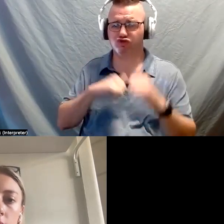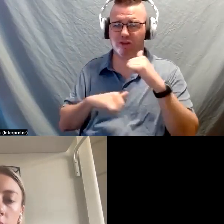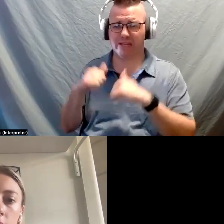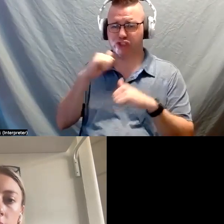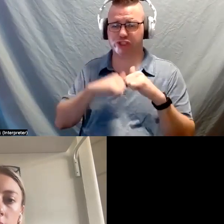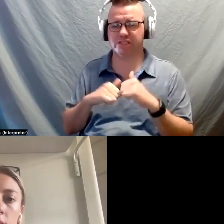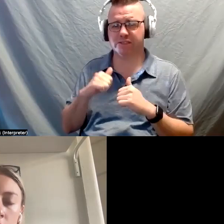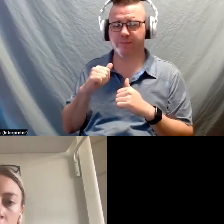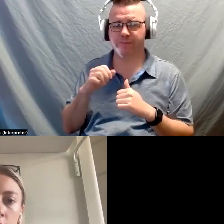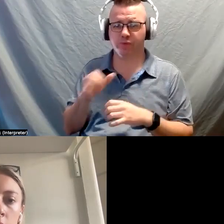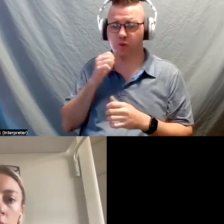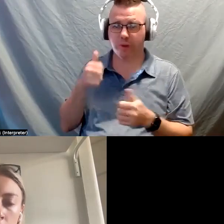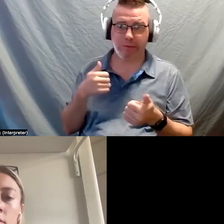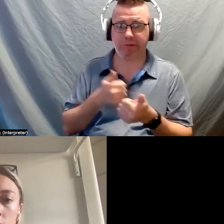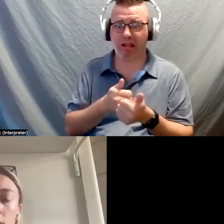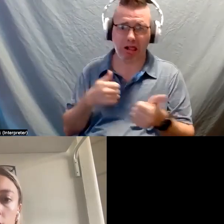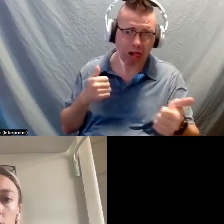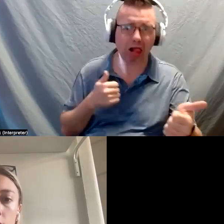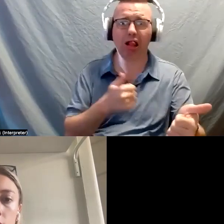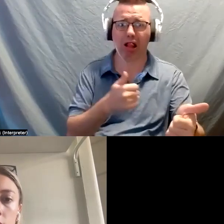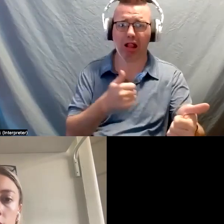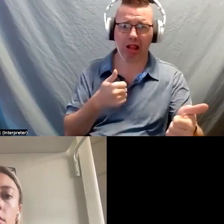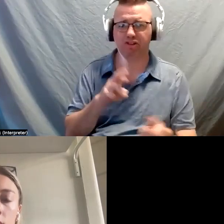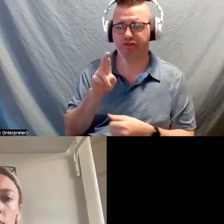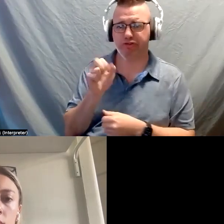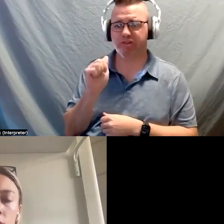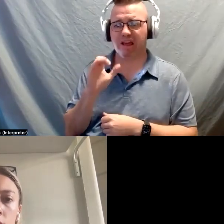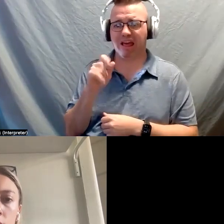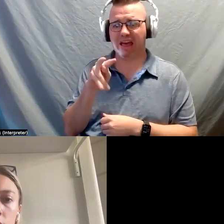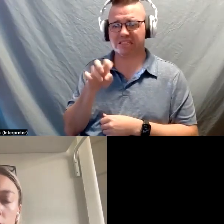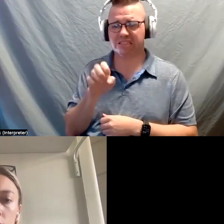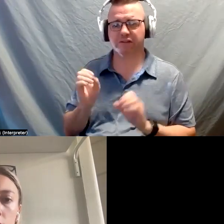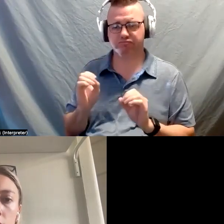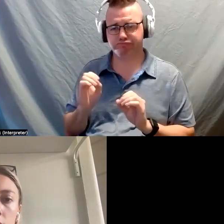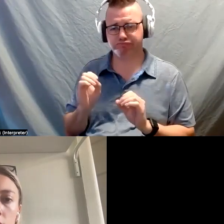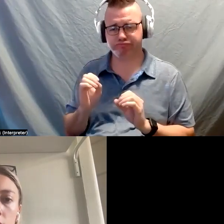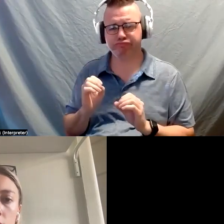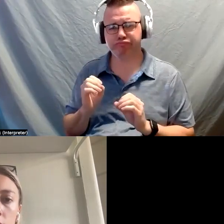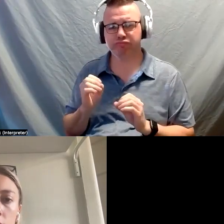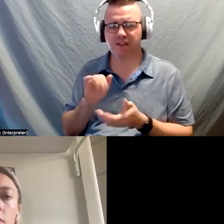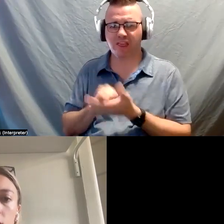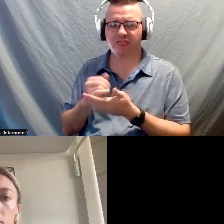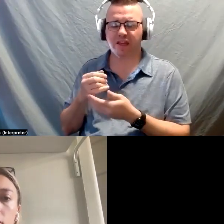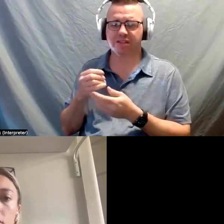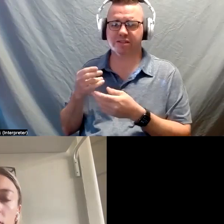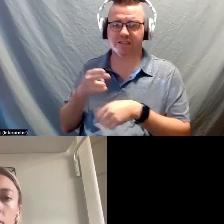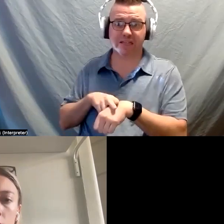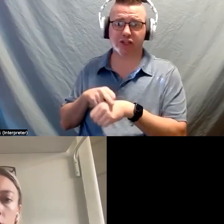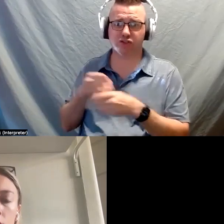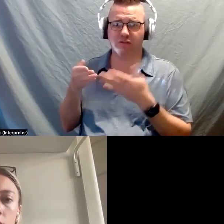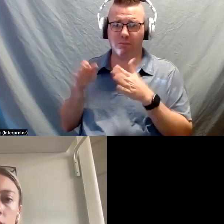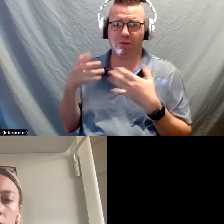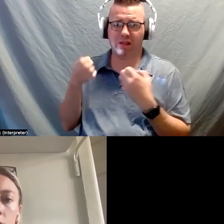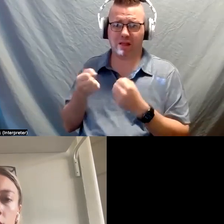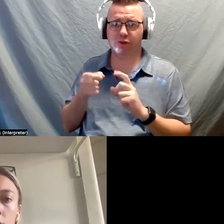rather than having to be always following behind in a reactive way. It's the nature of public health to be reactive, of